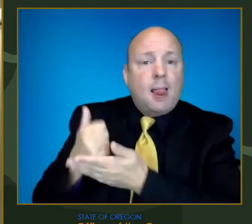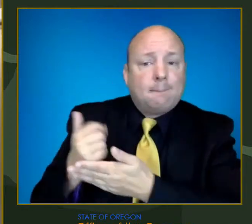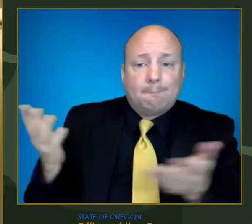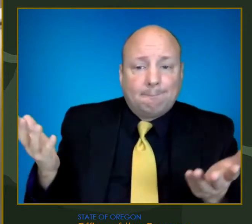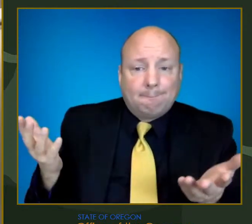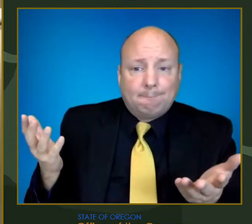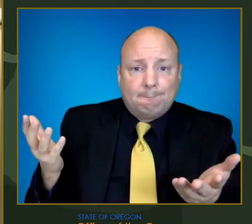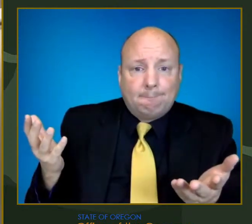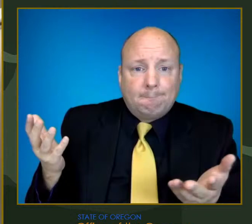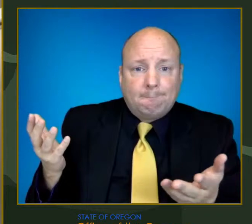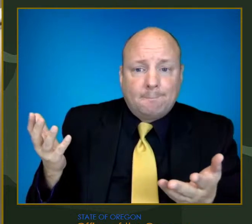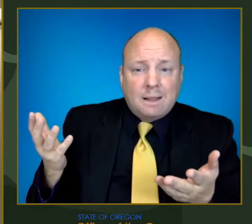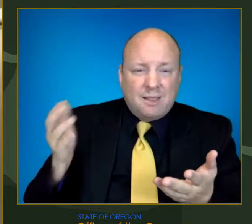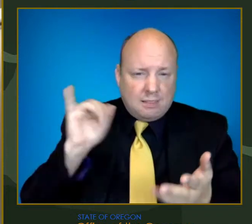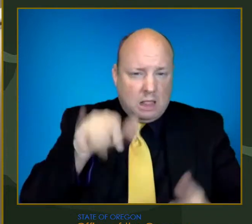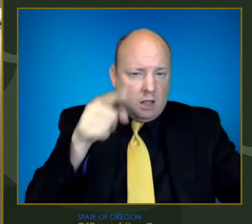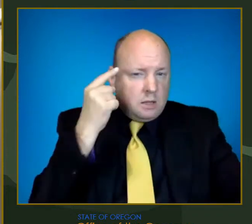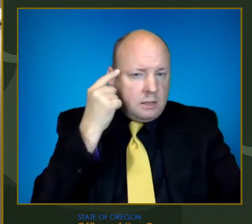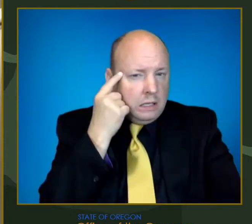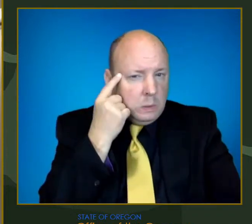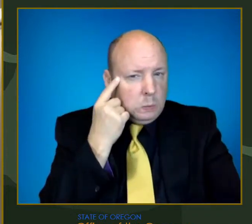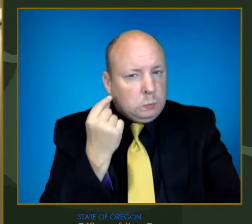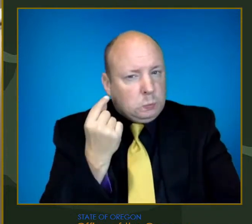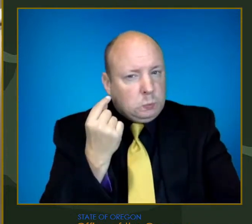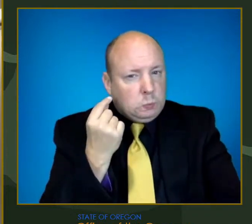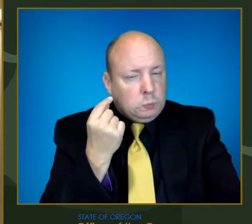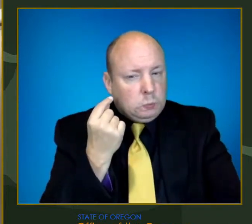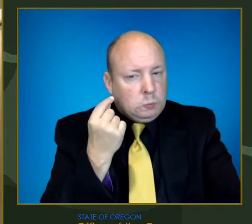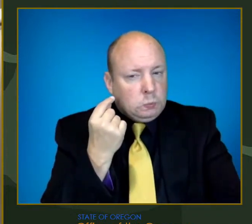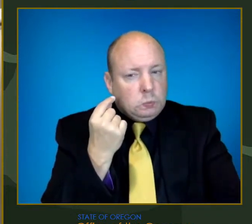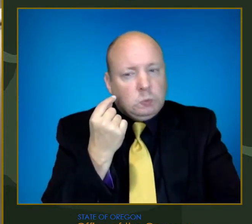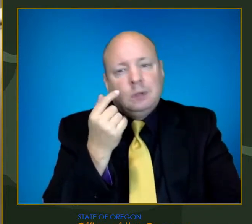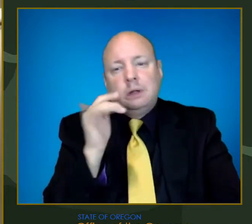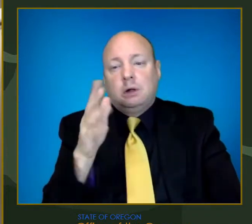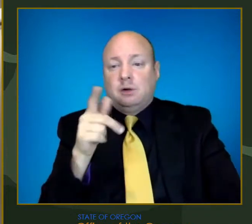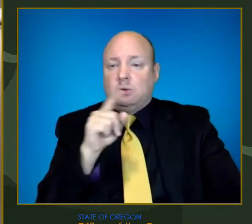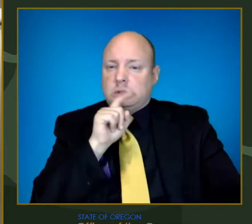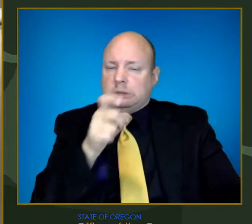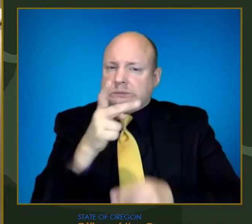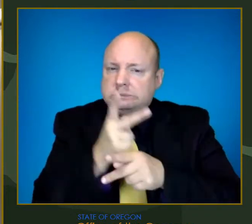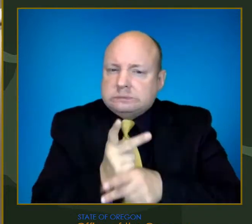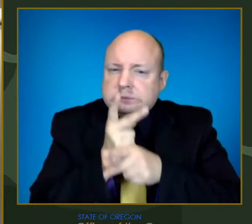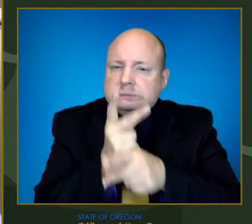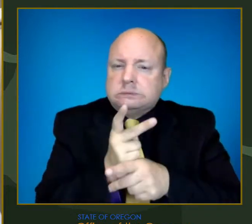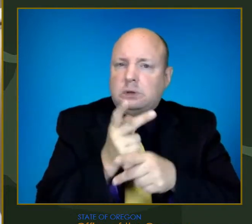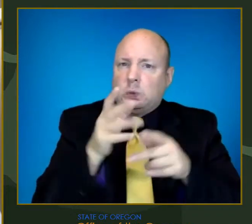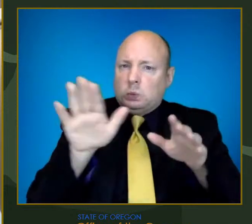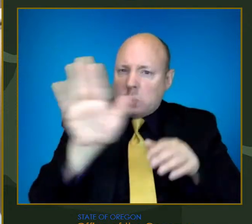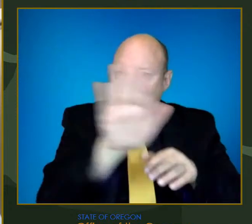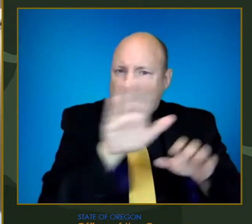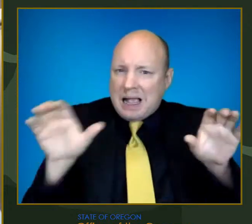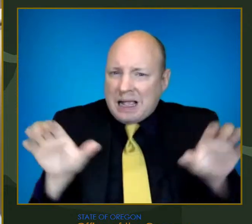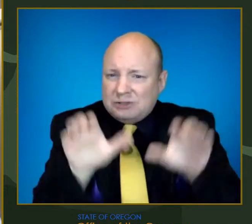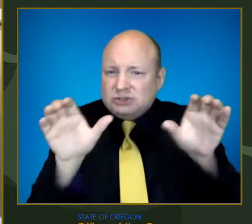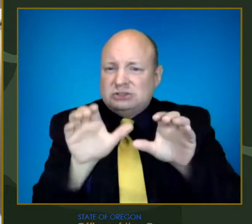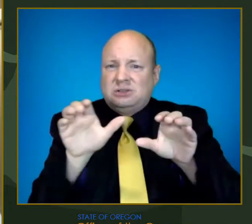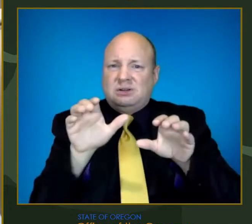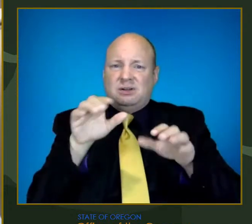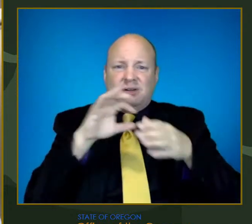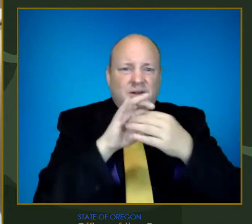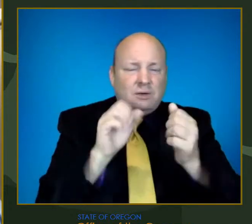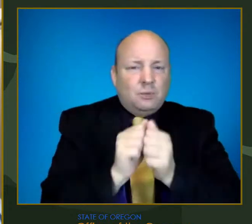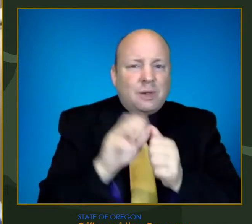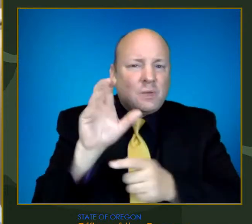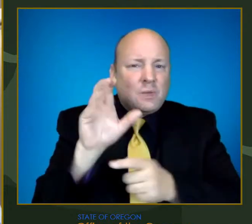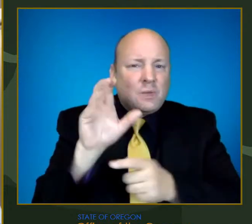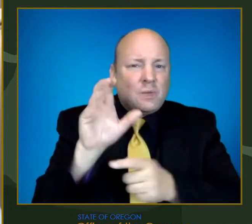activities. This is a time to be really cautious about your activities and keep yourself safe. This is really, really important. I